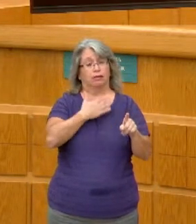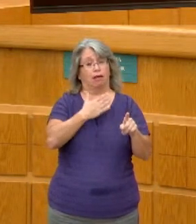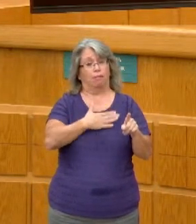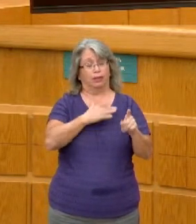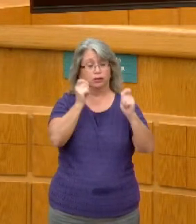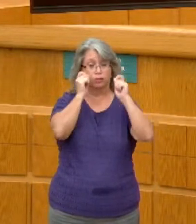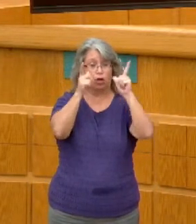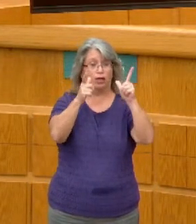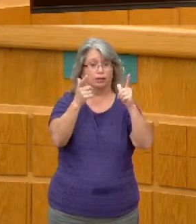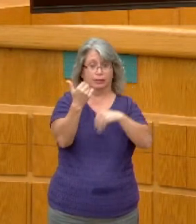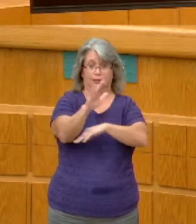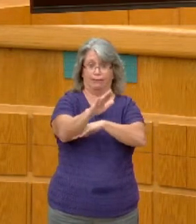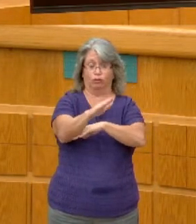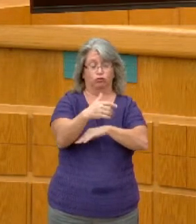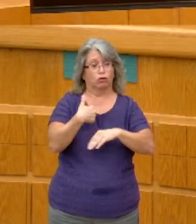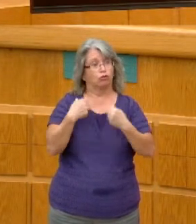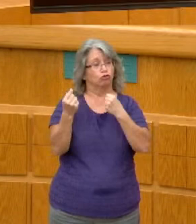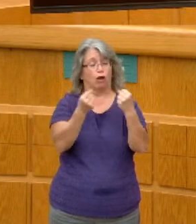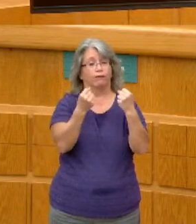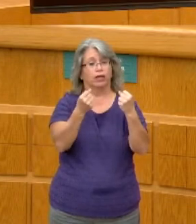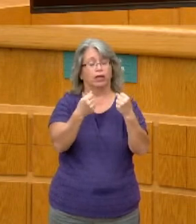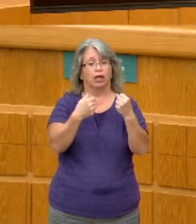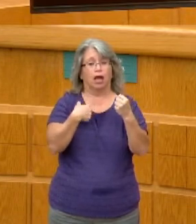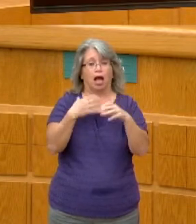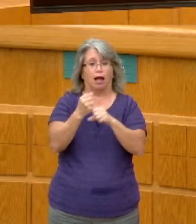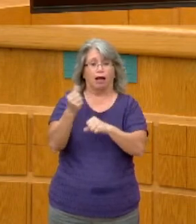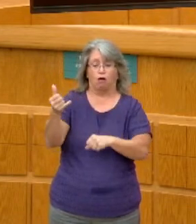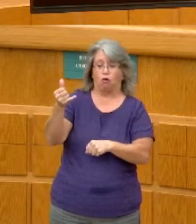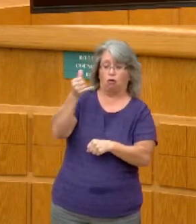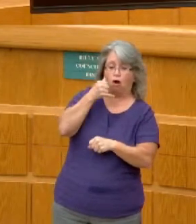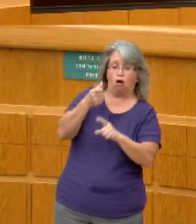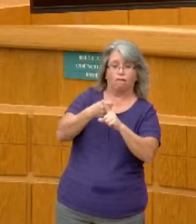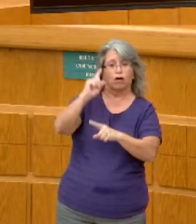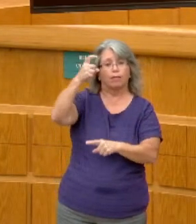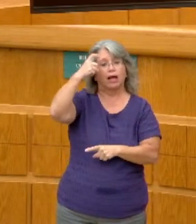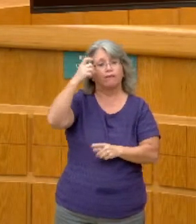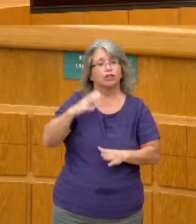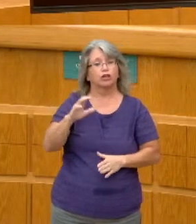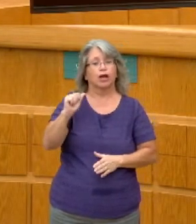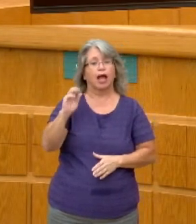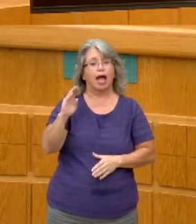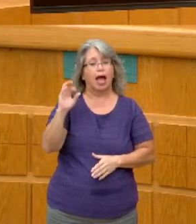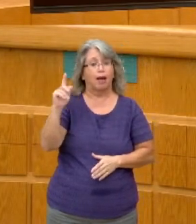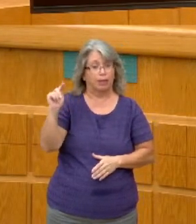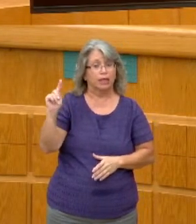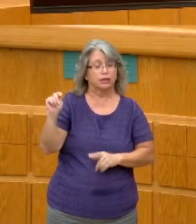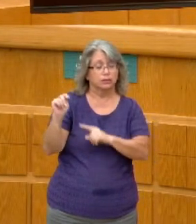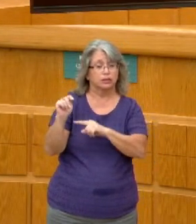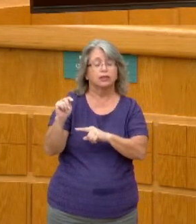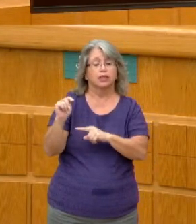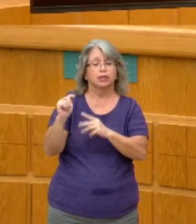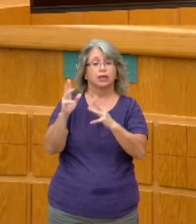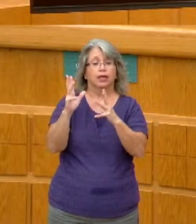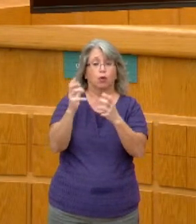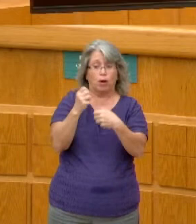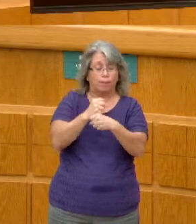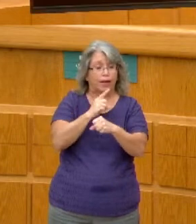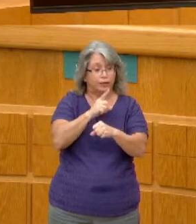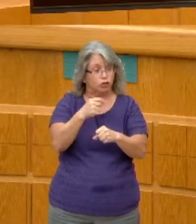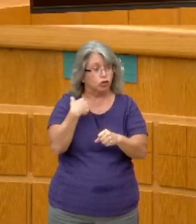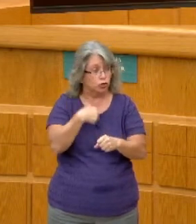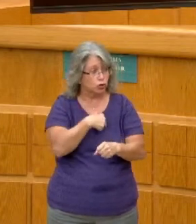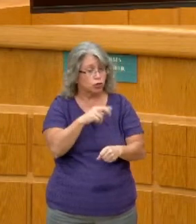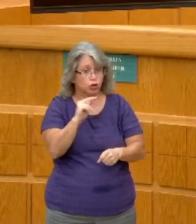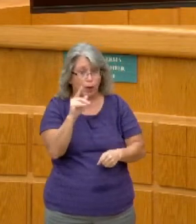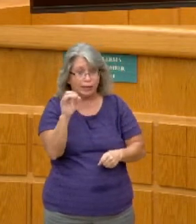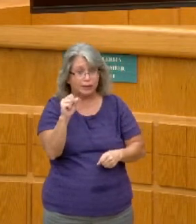afternoon while driving that I got a call from Governor Greg Abbott, and he wanted to make sure that Nueces County was good, that we